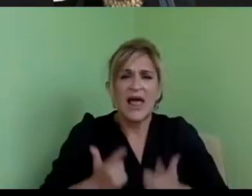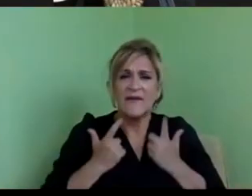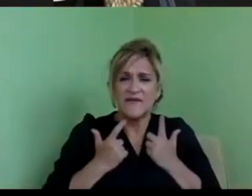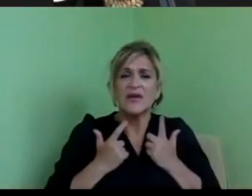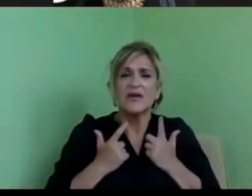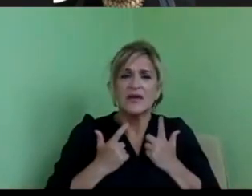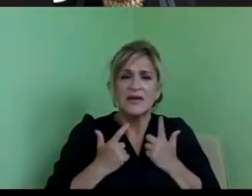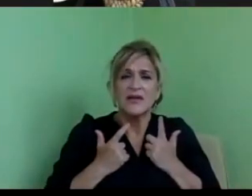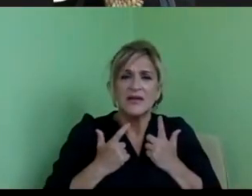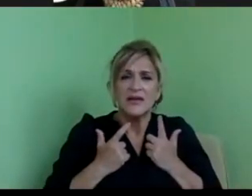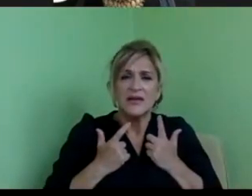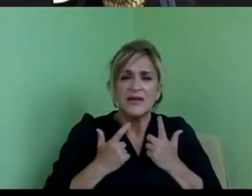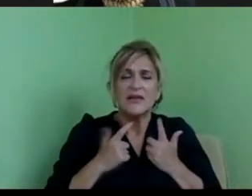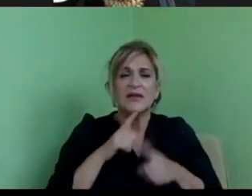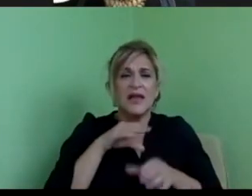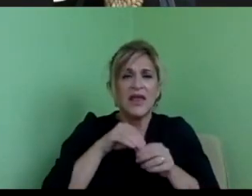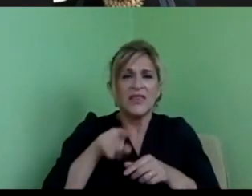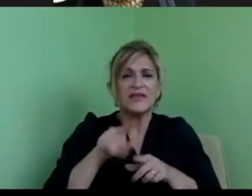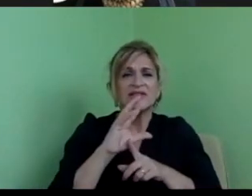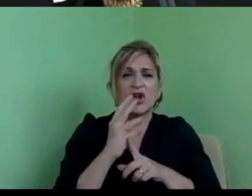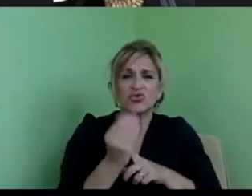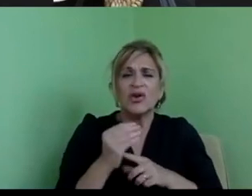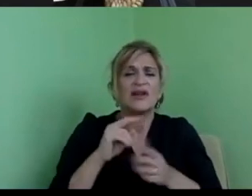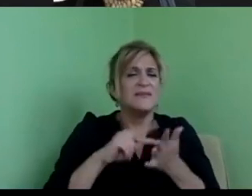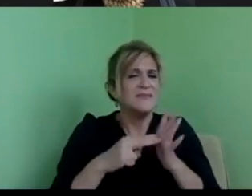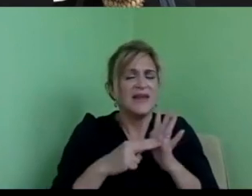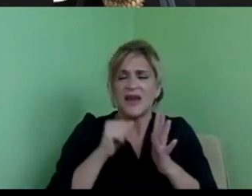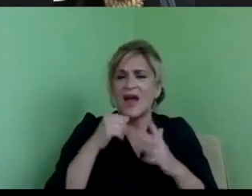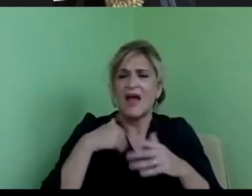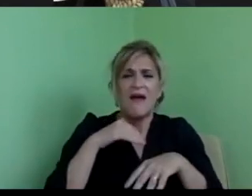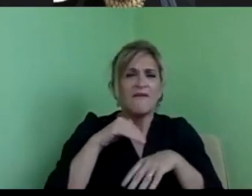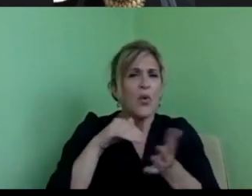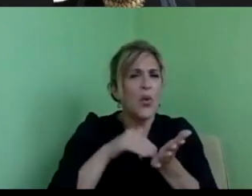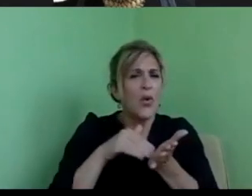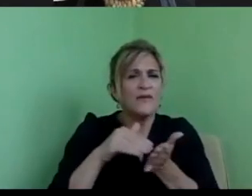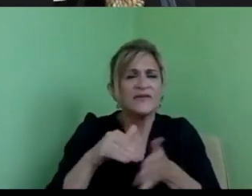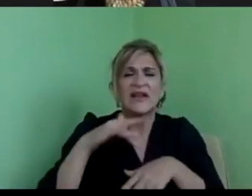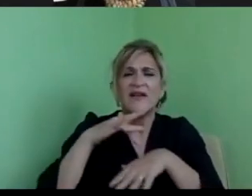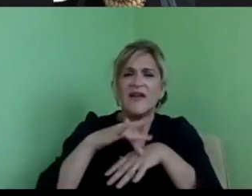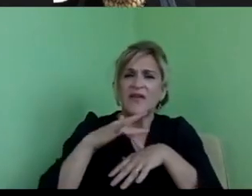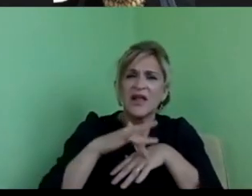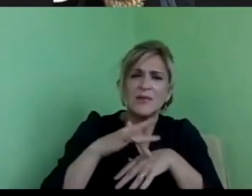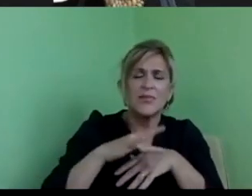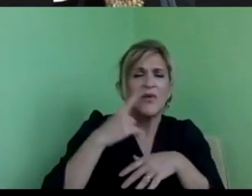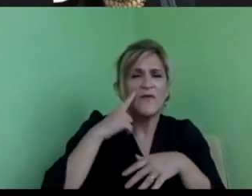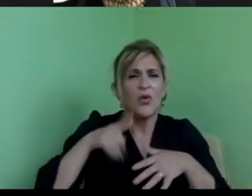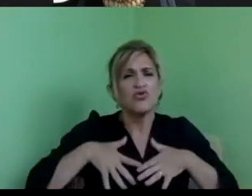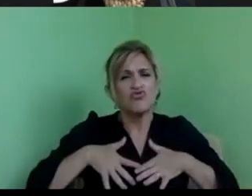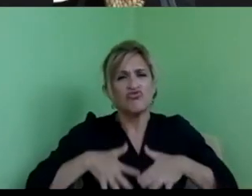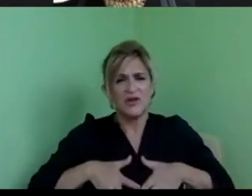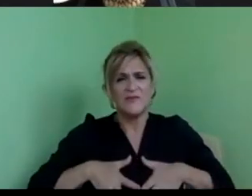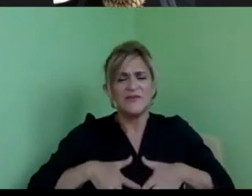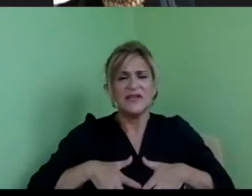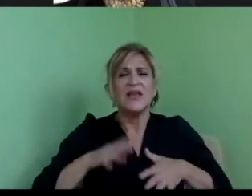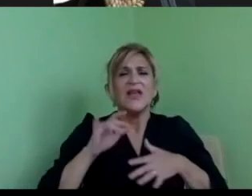in this culture there often isn't the kind of space to acknowledge grief is something that isn't encapsulated